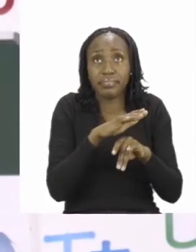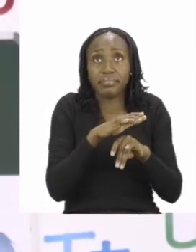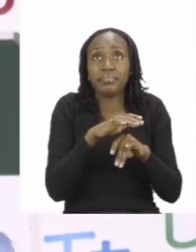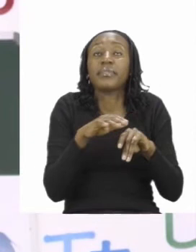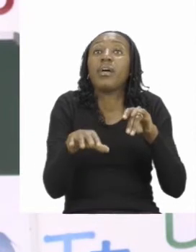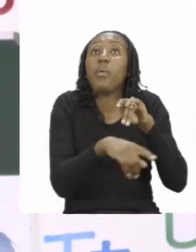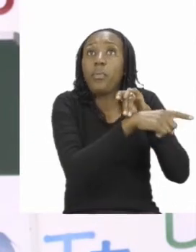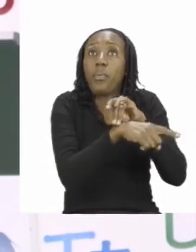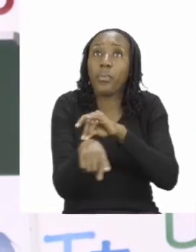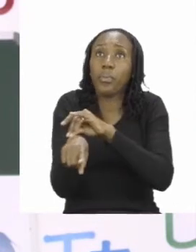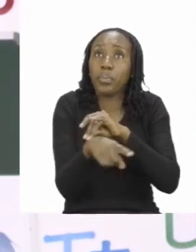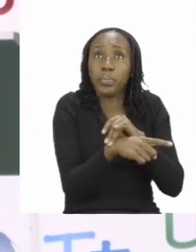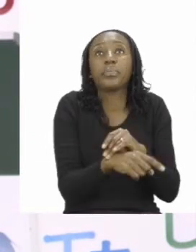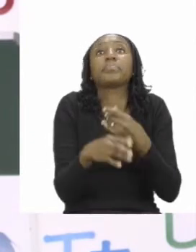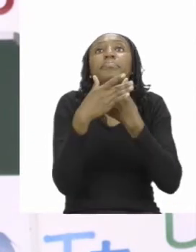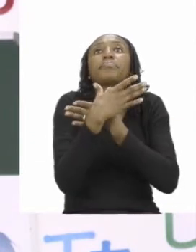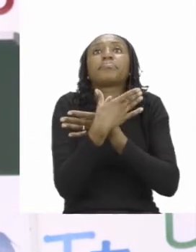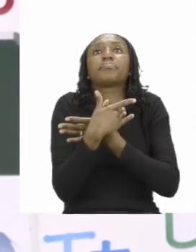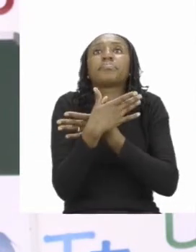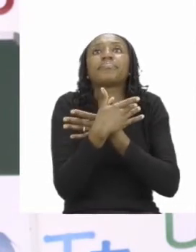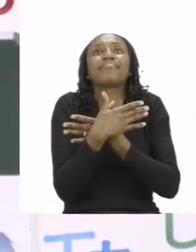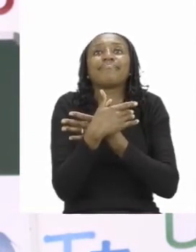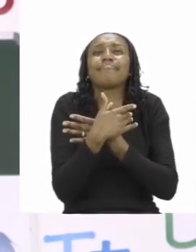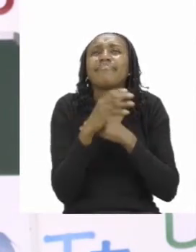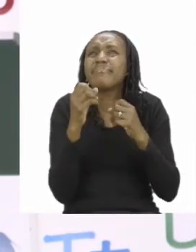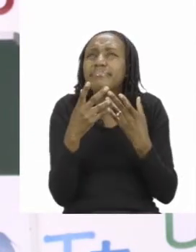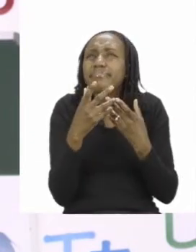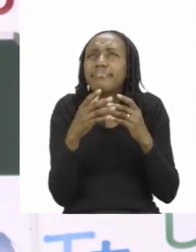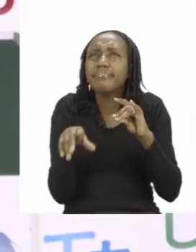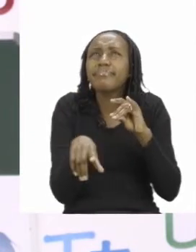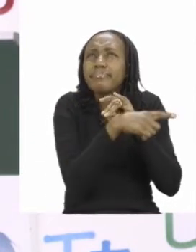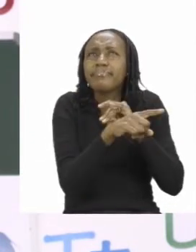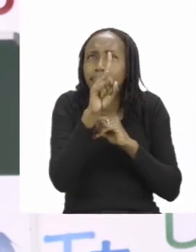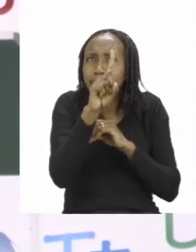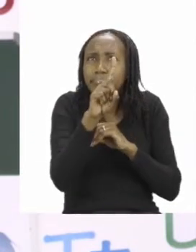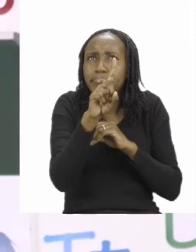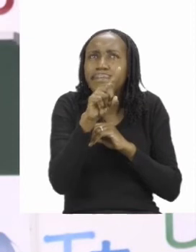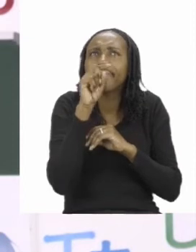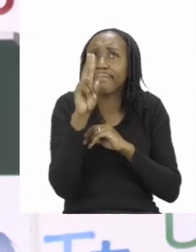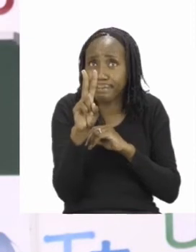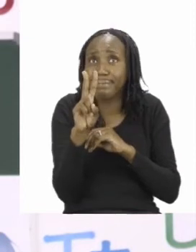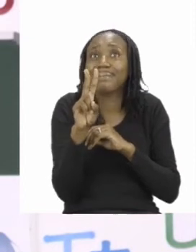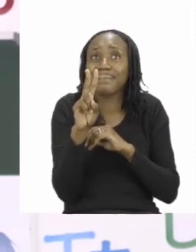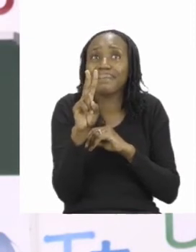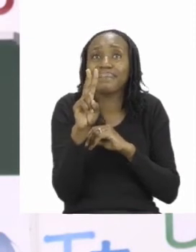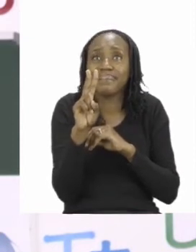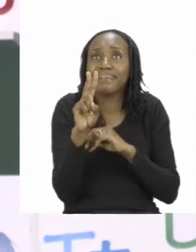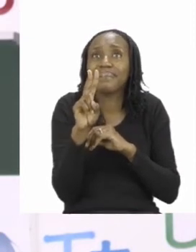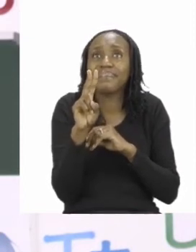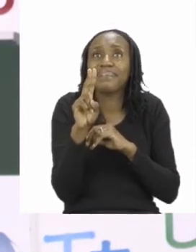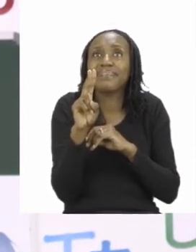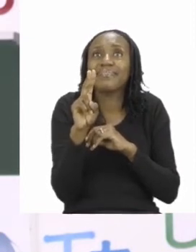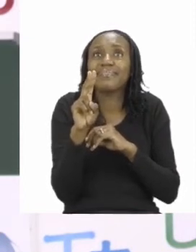how many elephants can you see on the board? Let's count. 1, 2. So